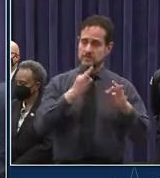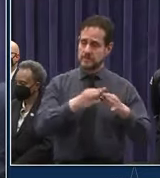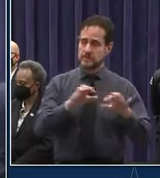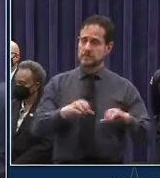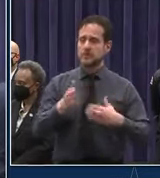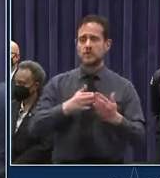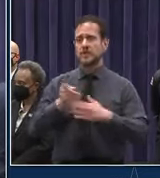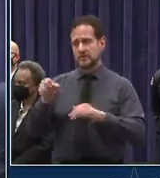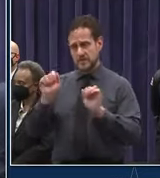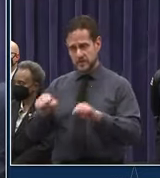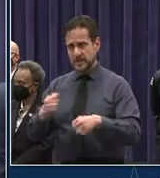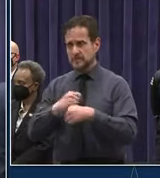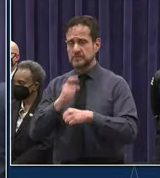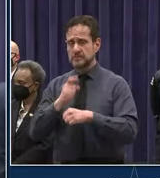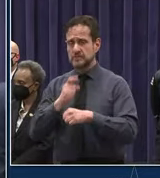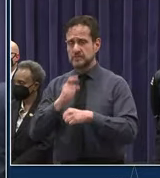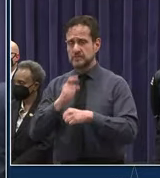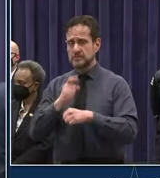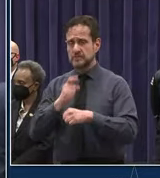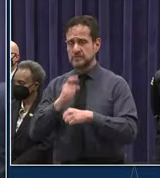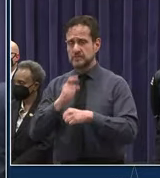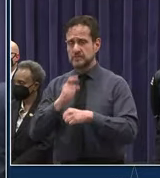to make sure that they have everything that they